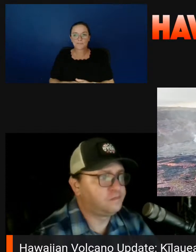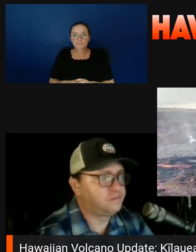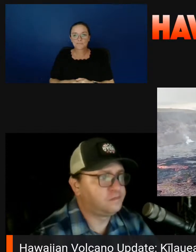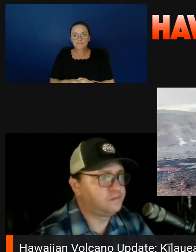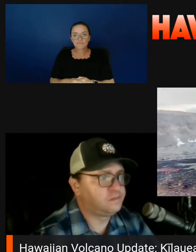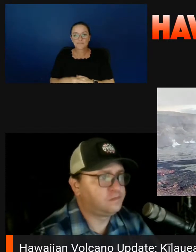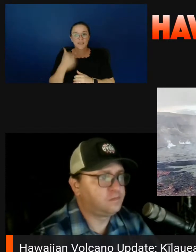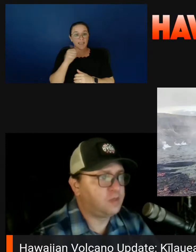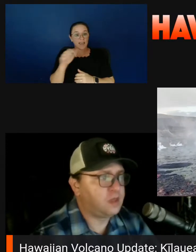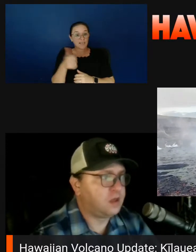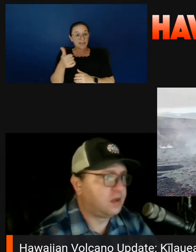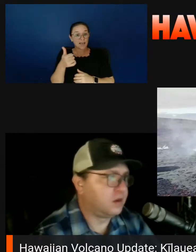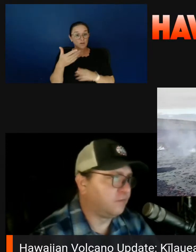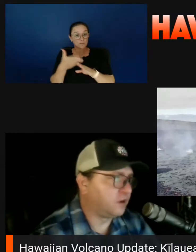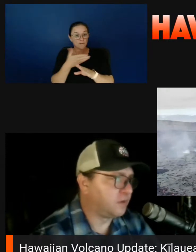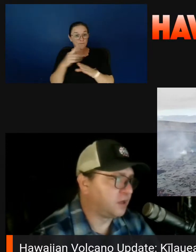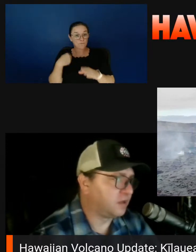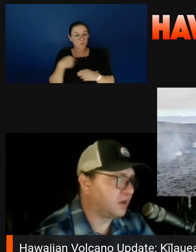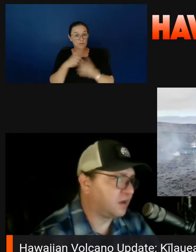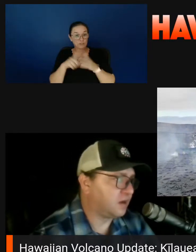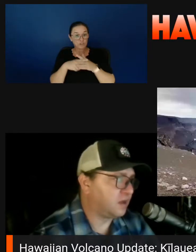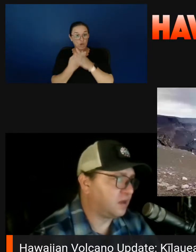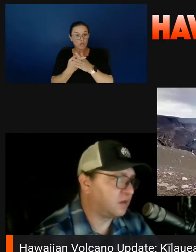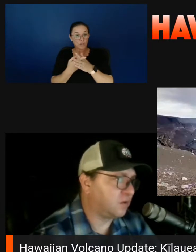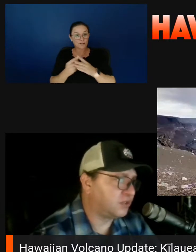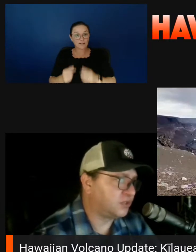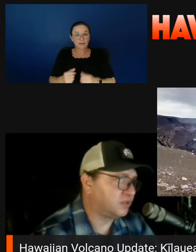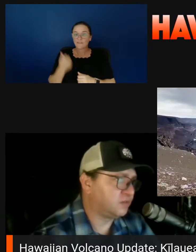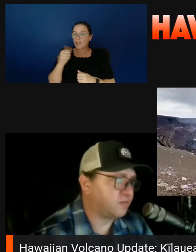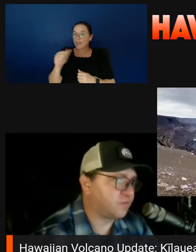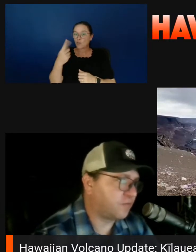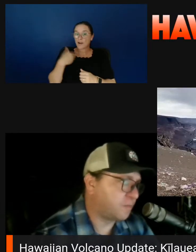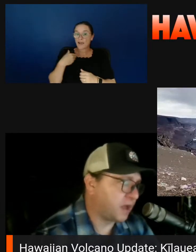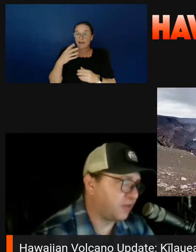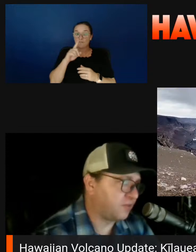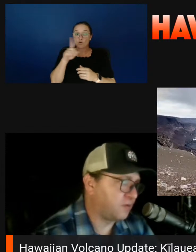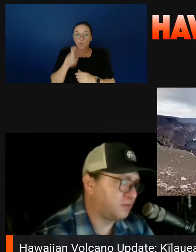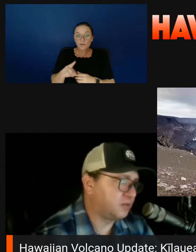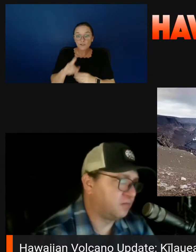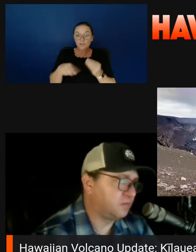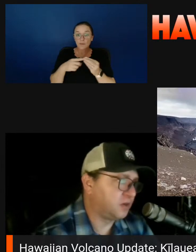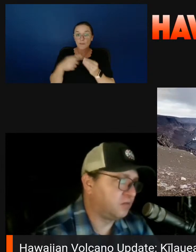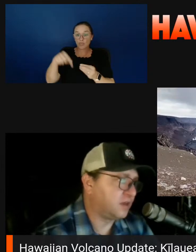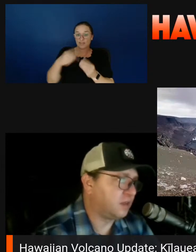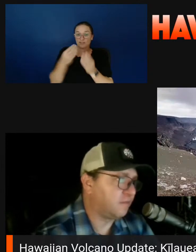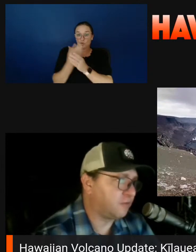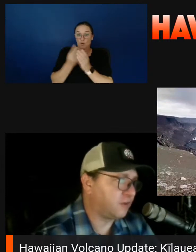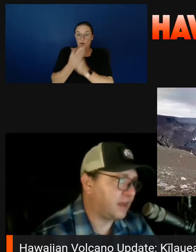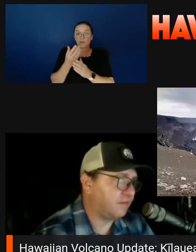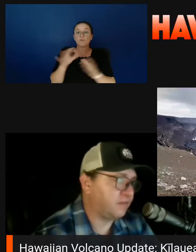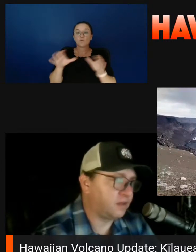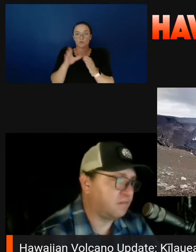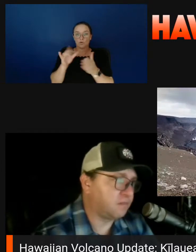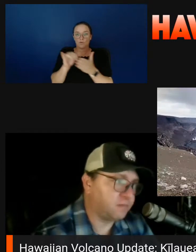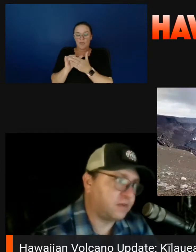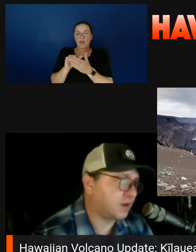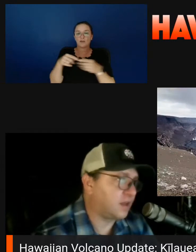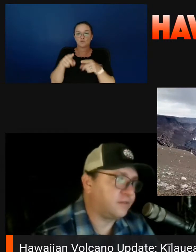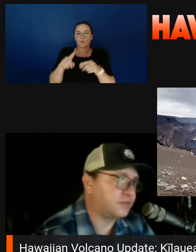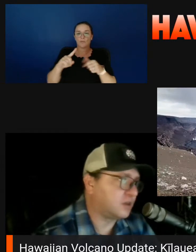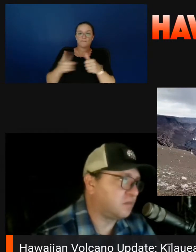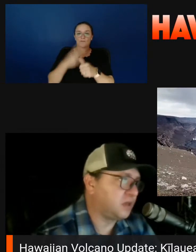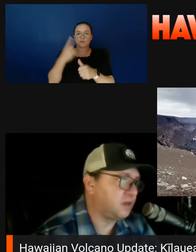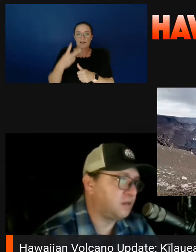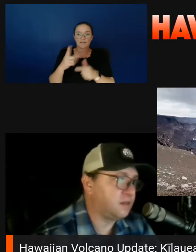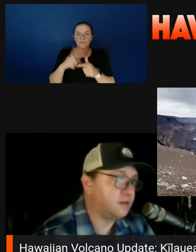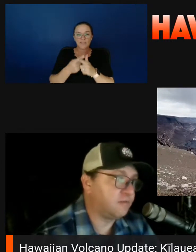else before we get into it, Dane? No, if anybody got any questions about this eruption, we'll be doing that in the first half, and then second half